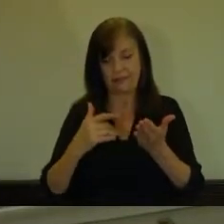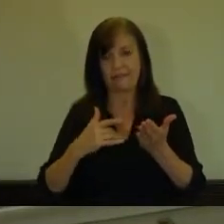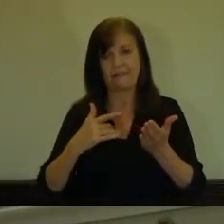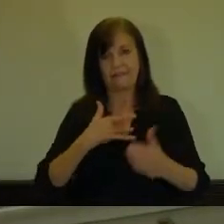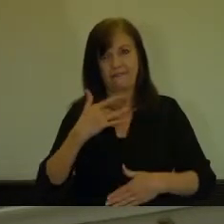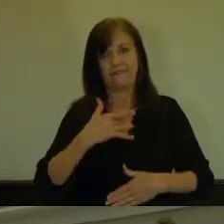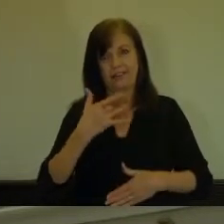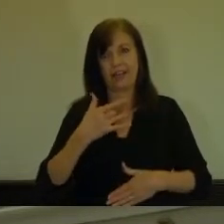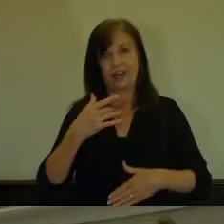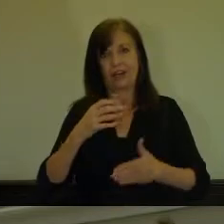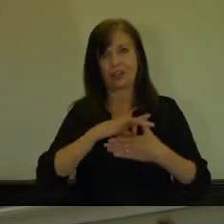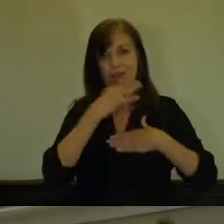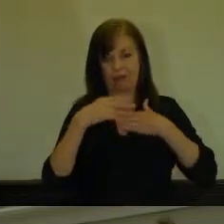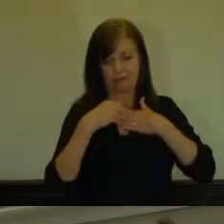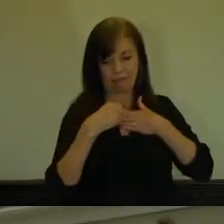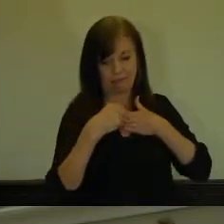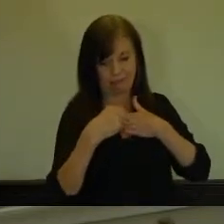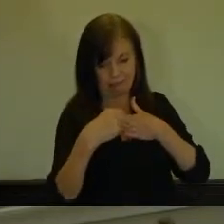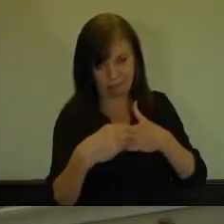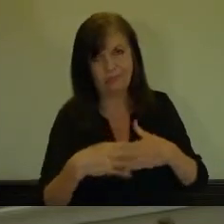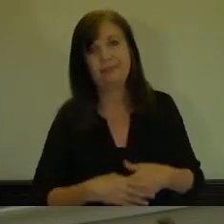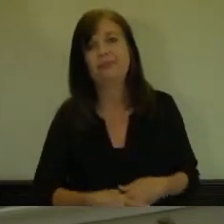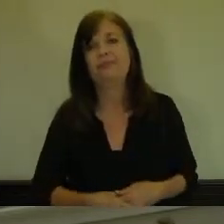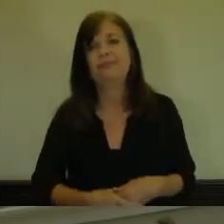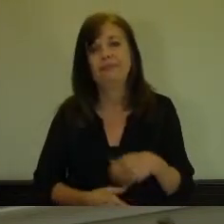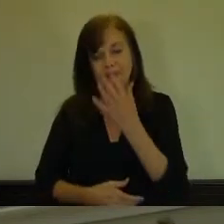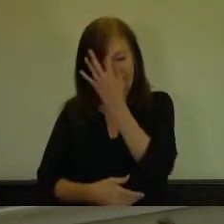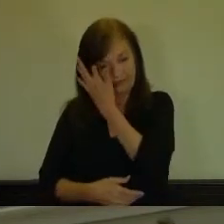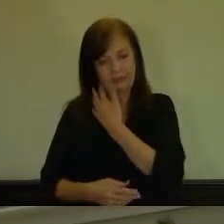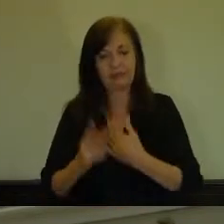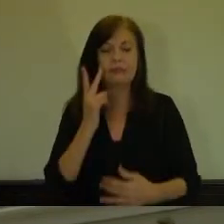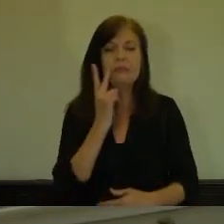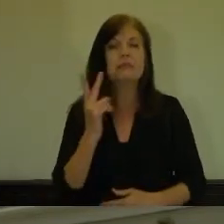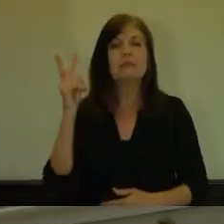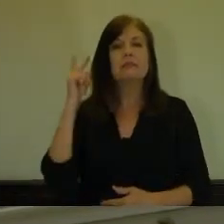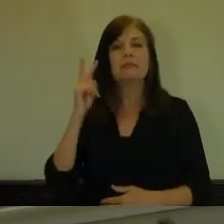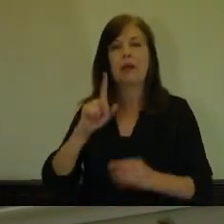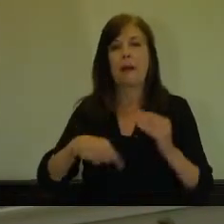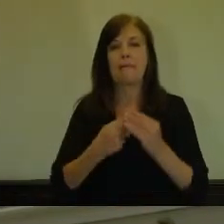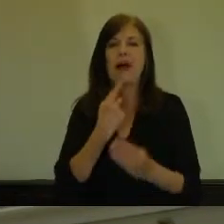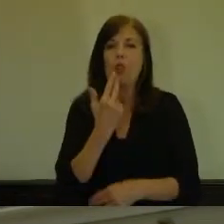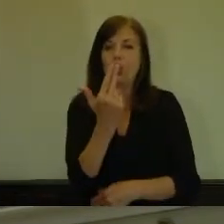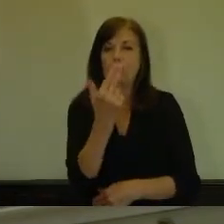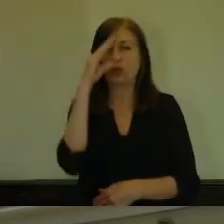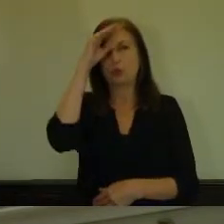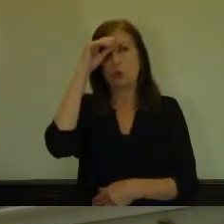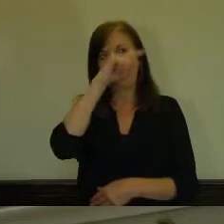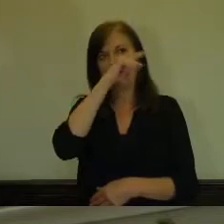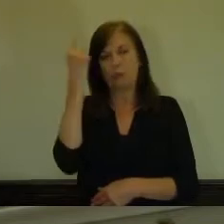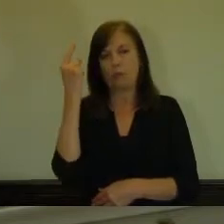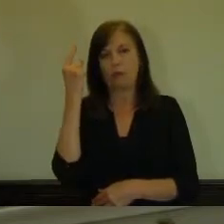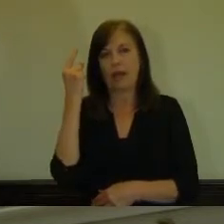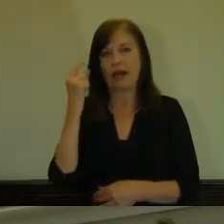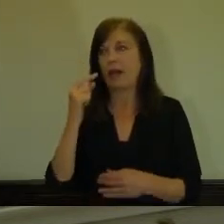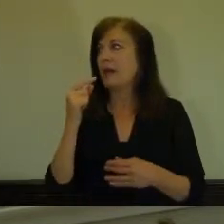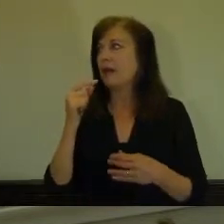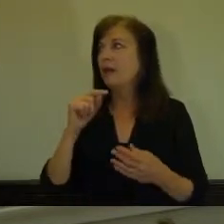led. As I recounted 13-year-old Tyree King being killed over $10 at that